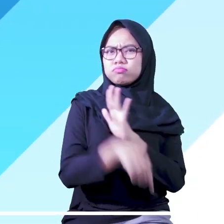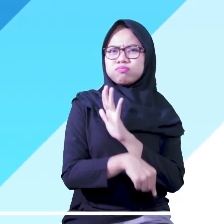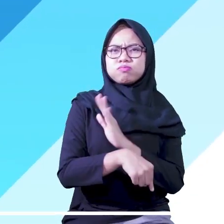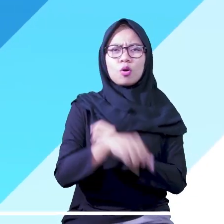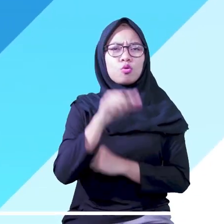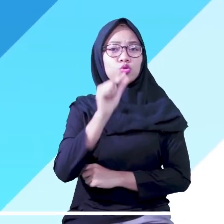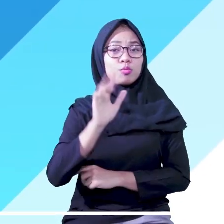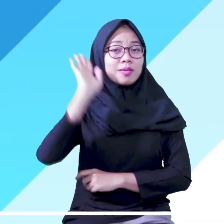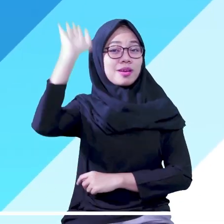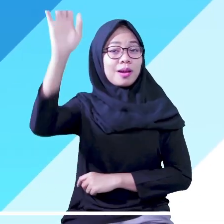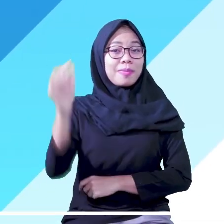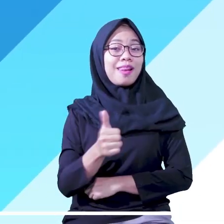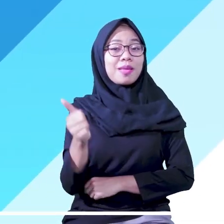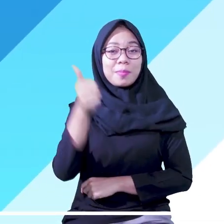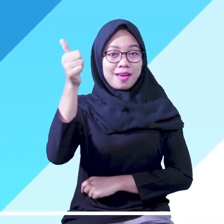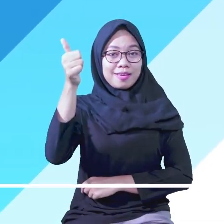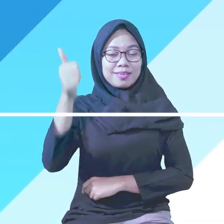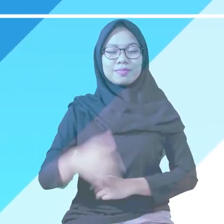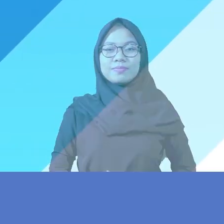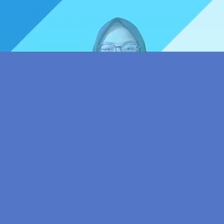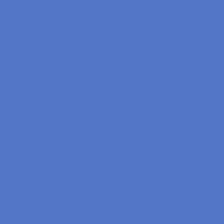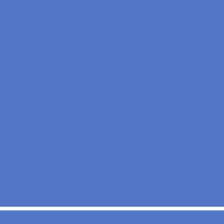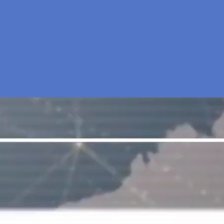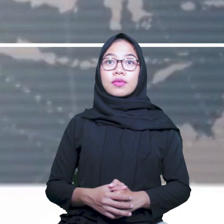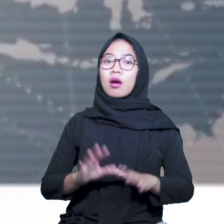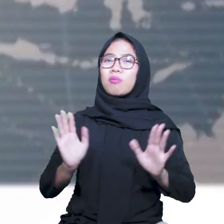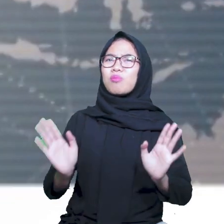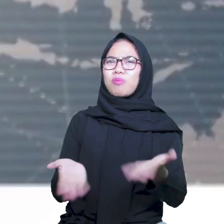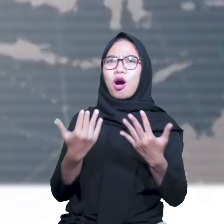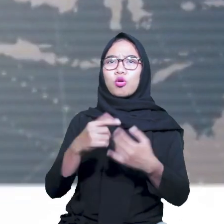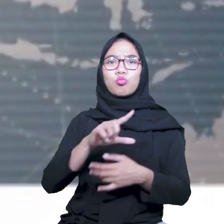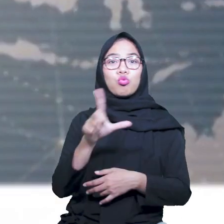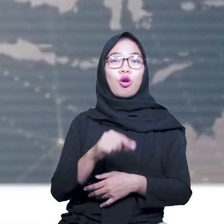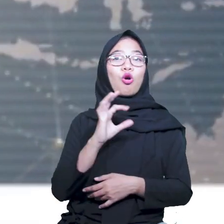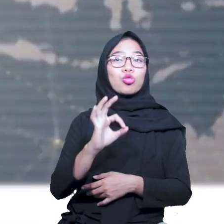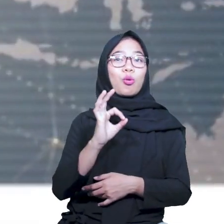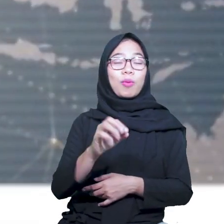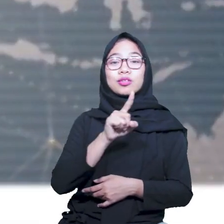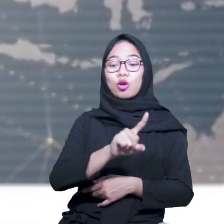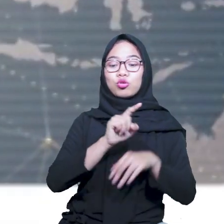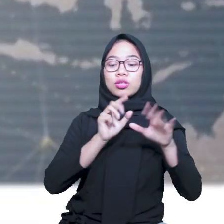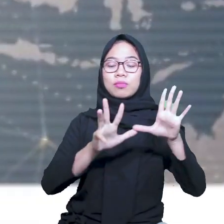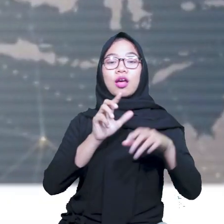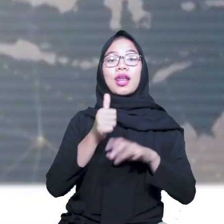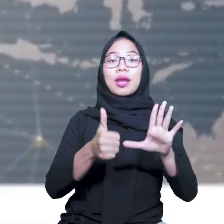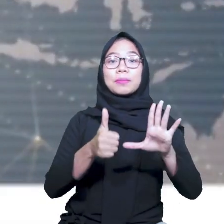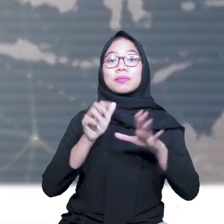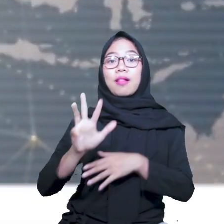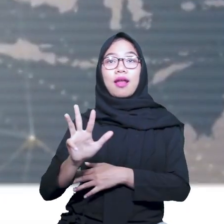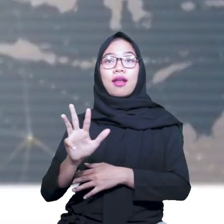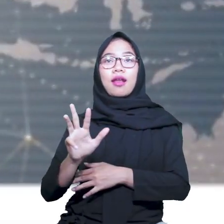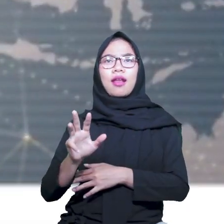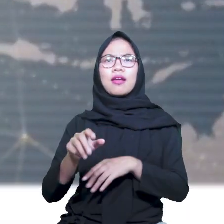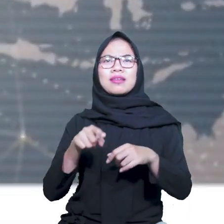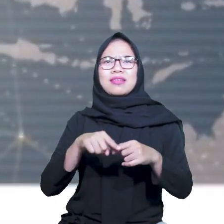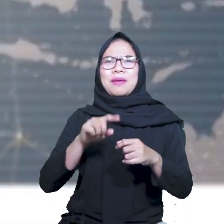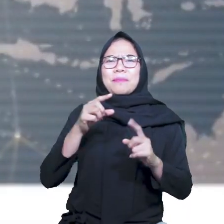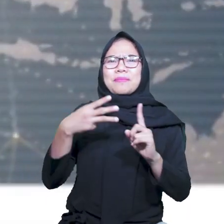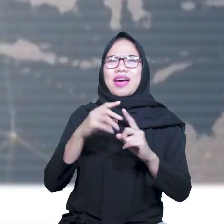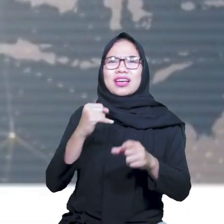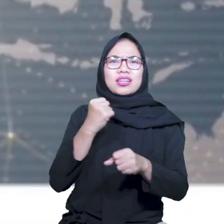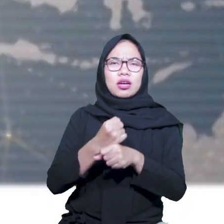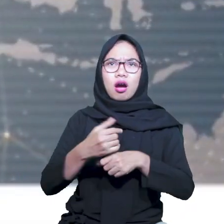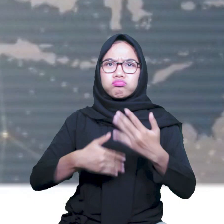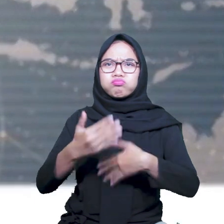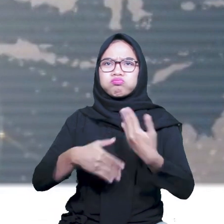Precise geoid for a better future. Since its establishment in October 1969, BIG